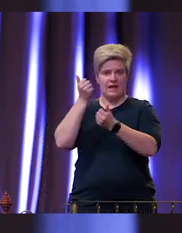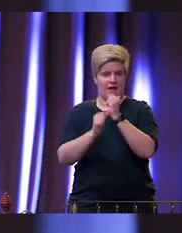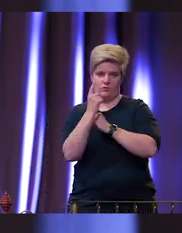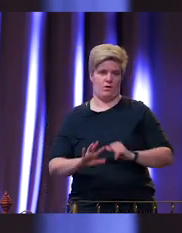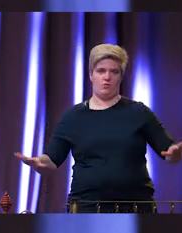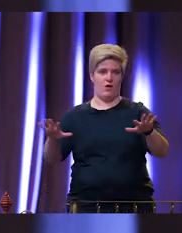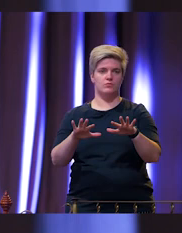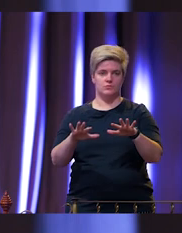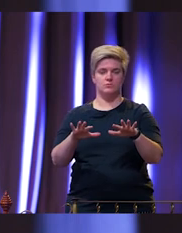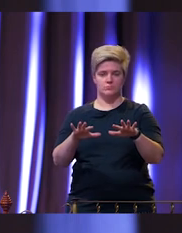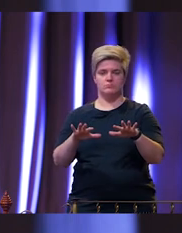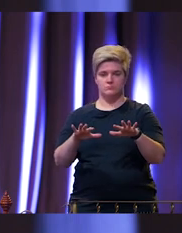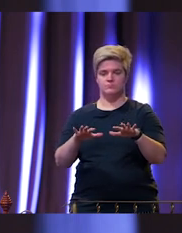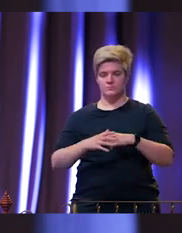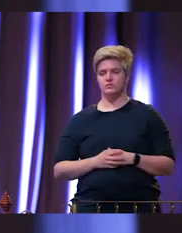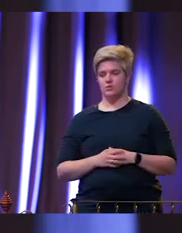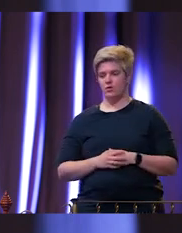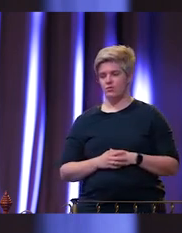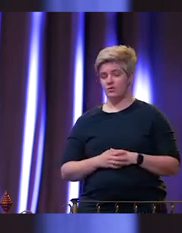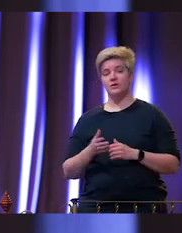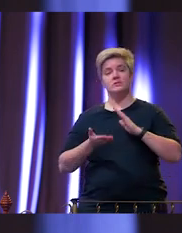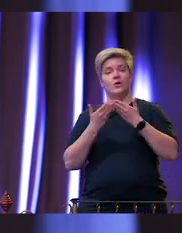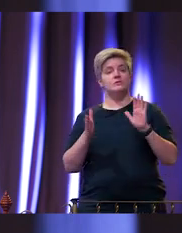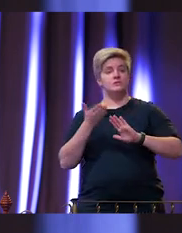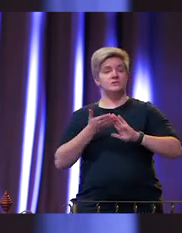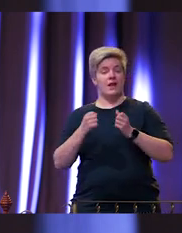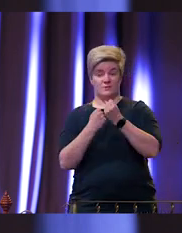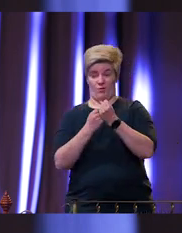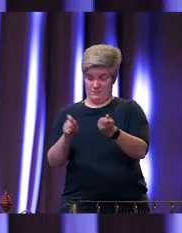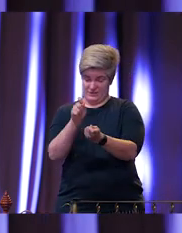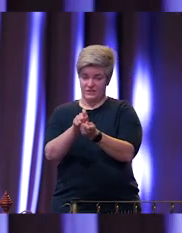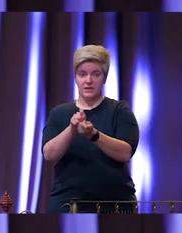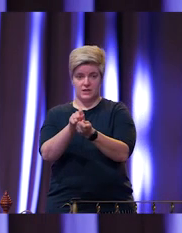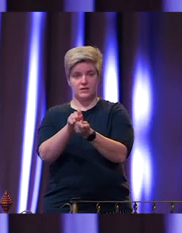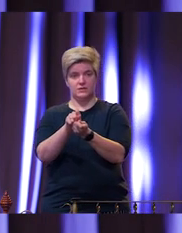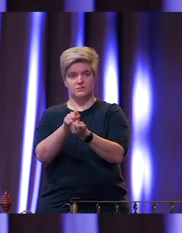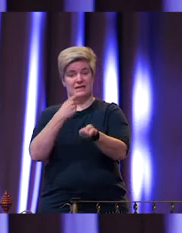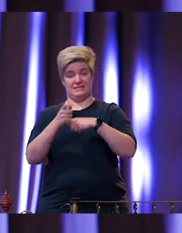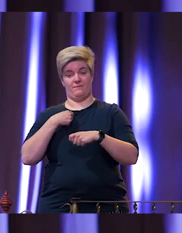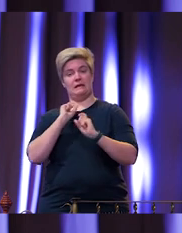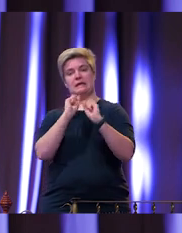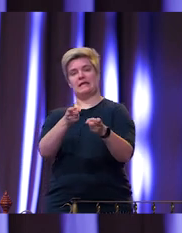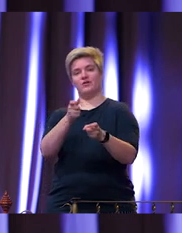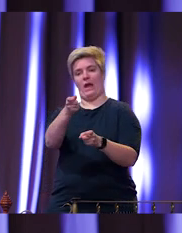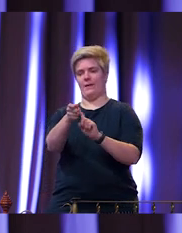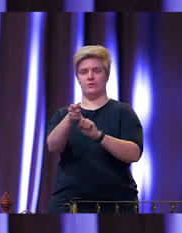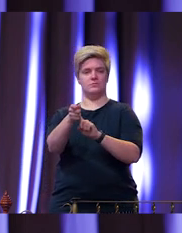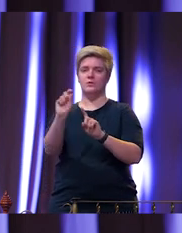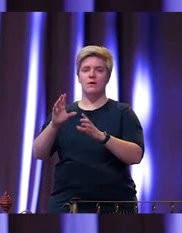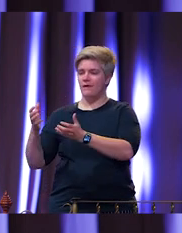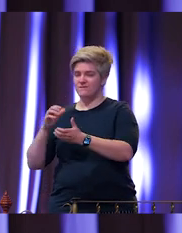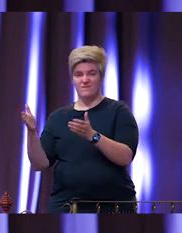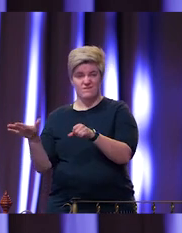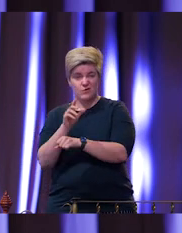at the end of the day. And so Gen Op support specifically is us saying, instead of me giving you just a hammer, here's an entire toolbox.